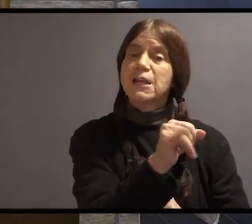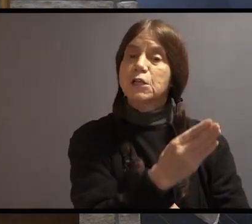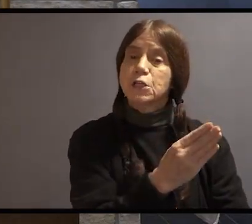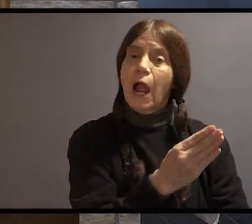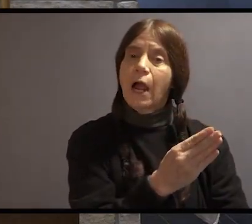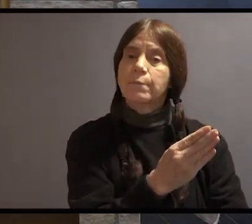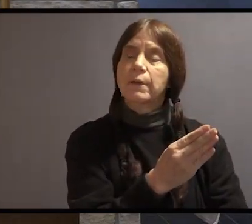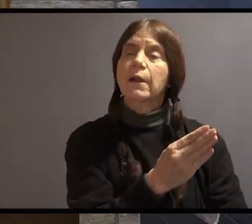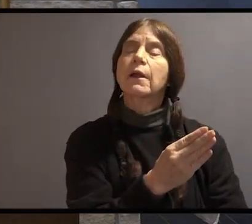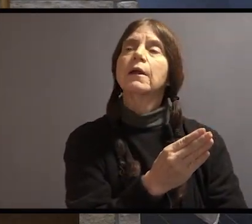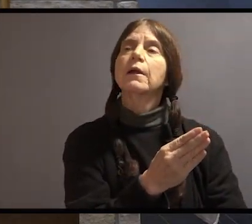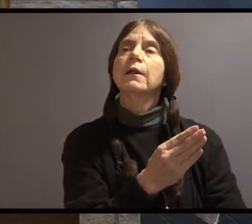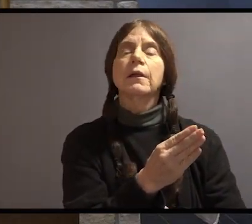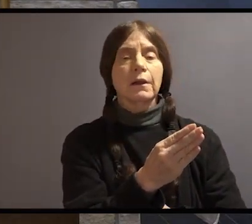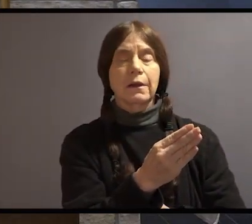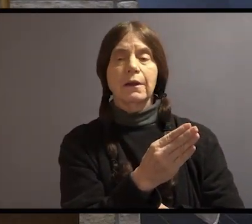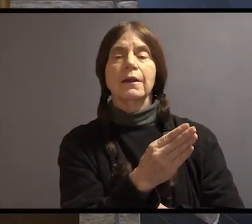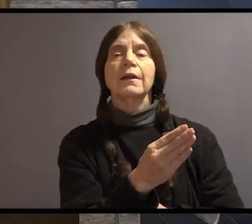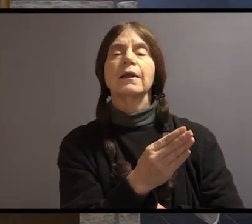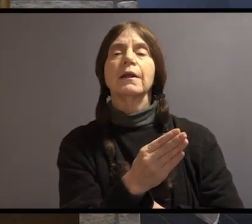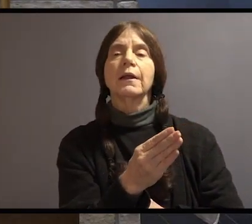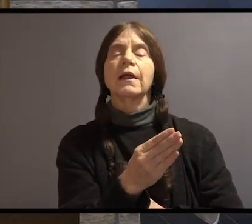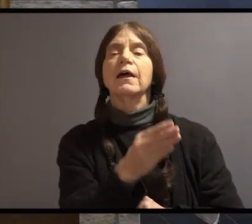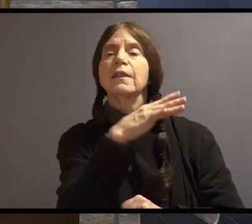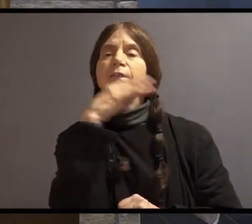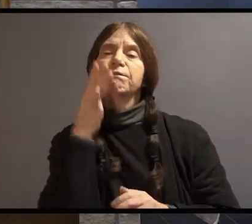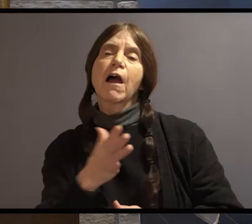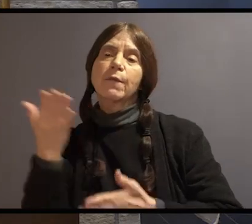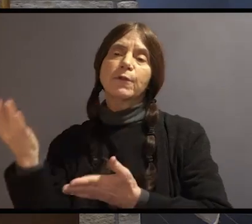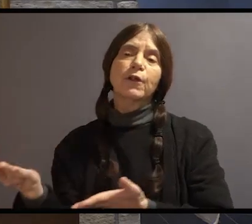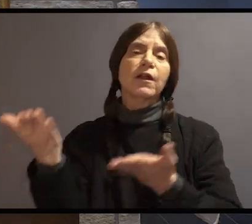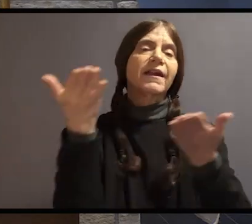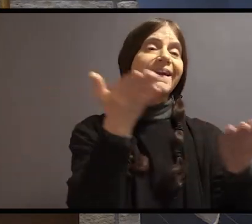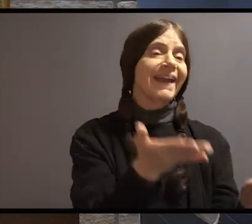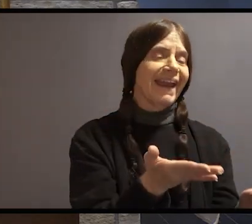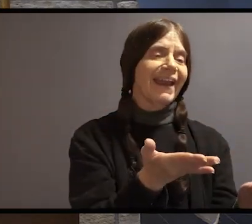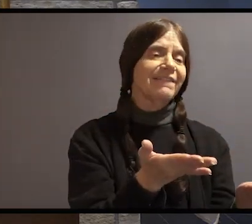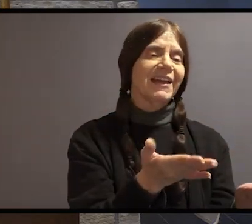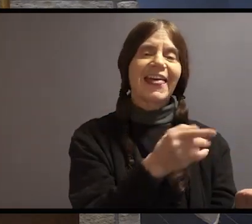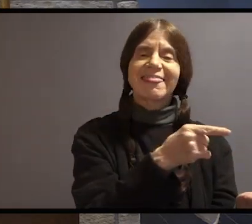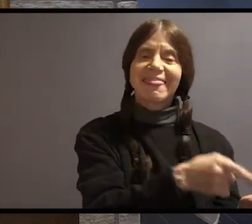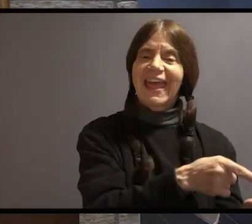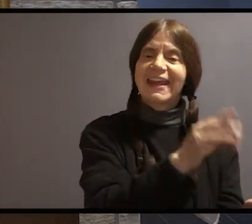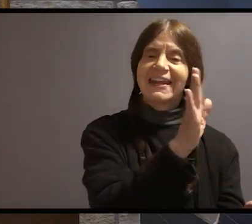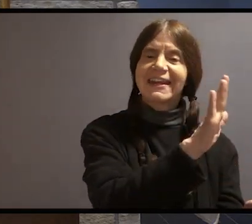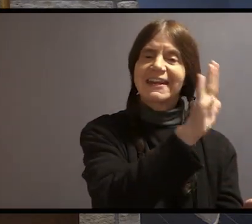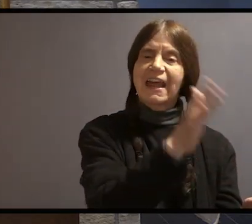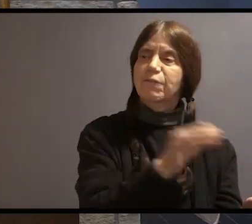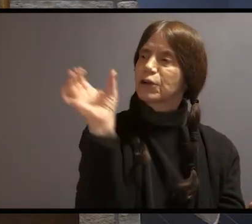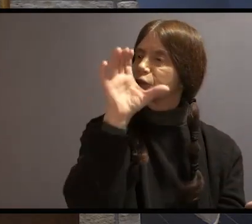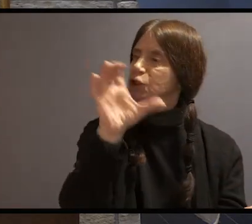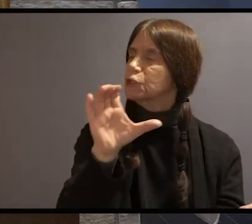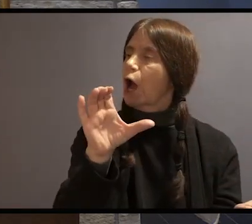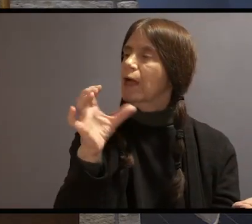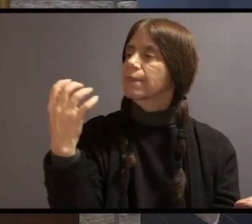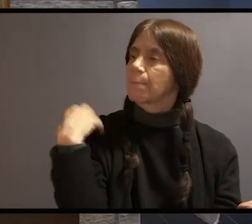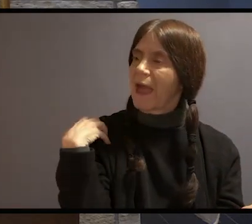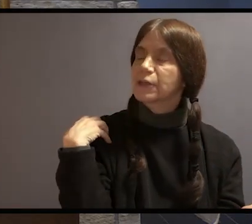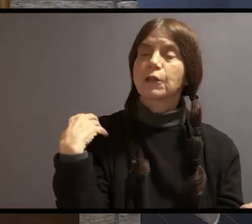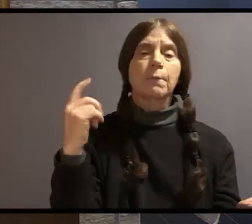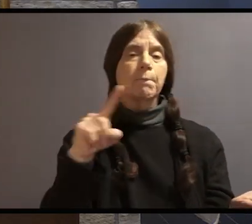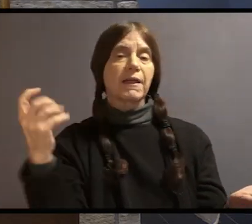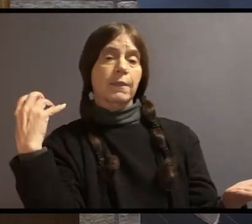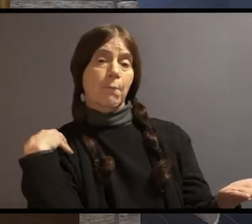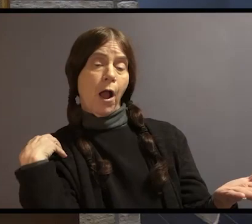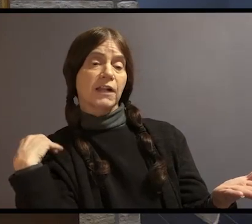It was put before them on a silver platter. Instead of them going to seek out the master